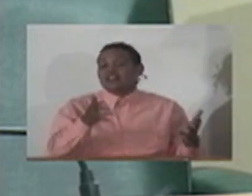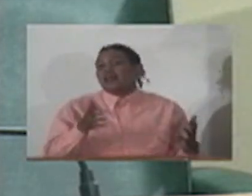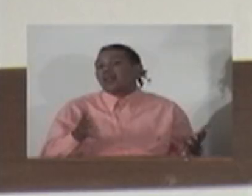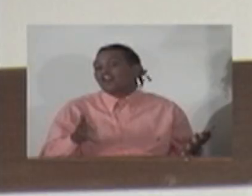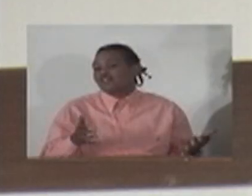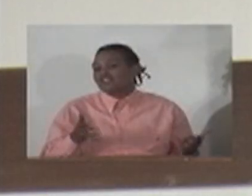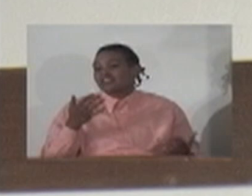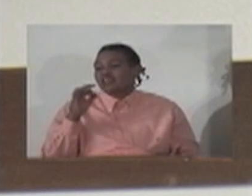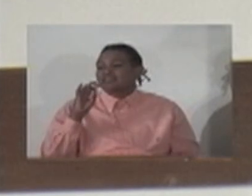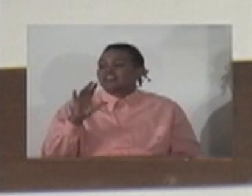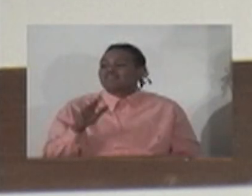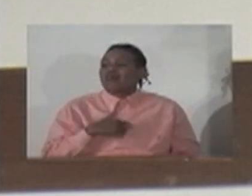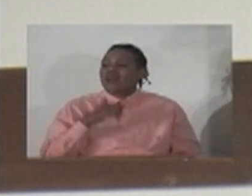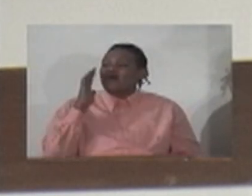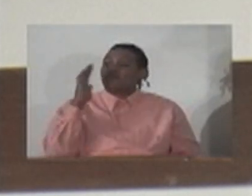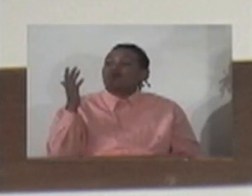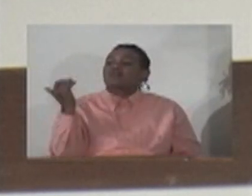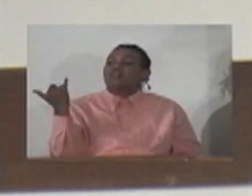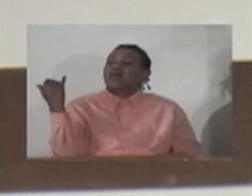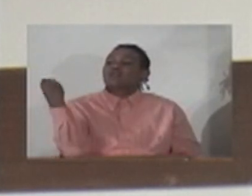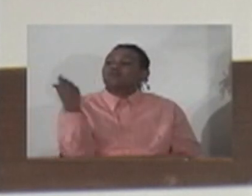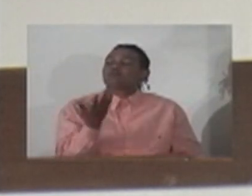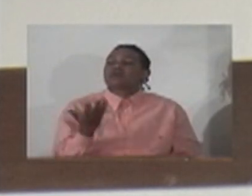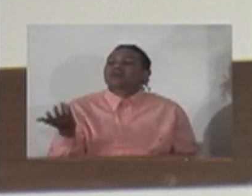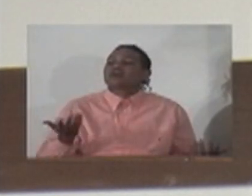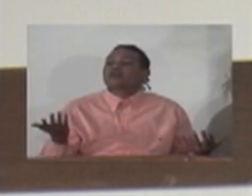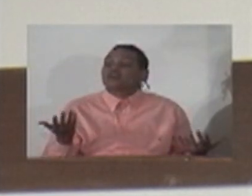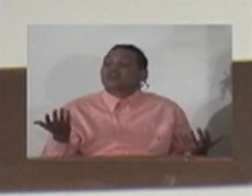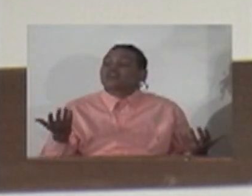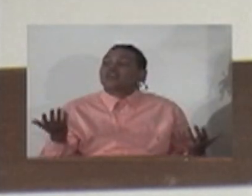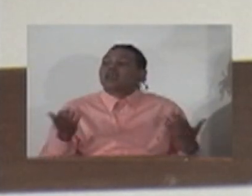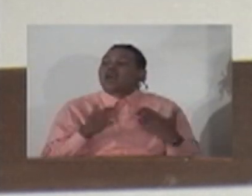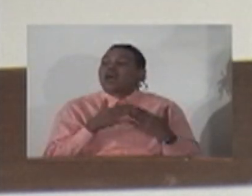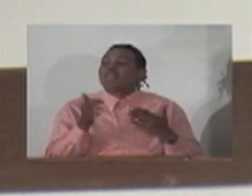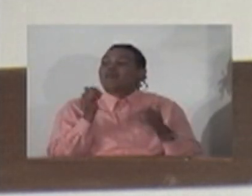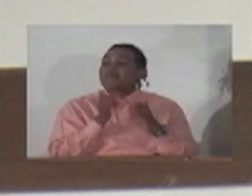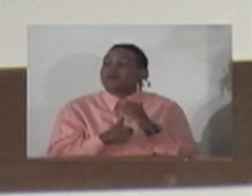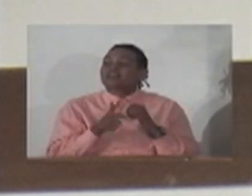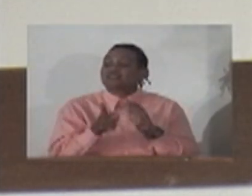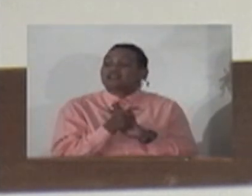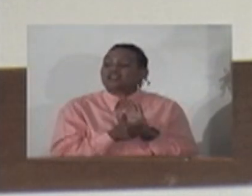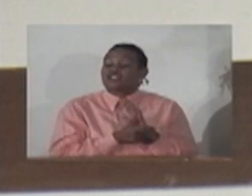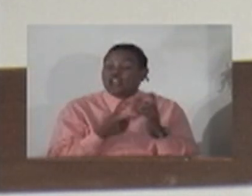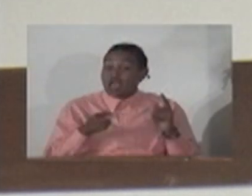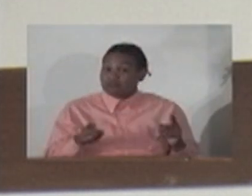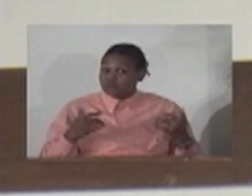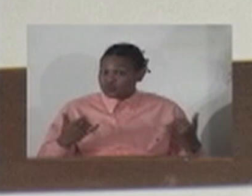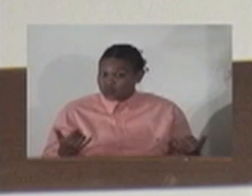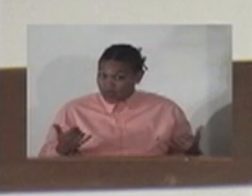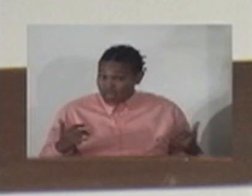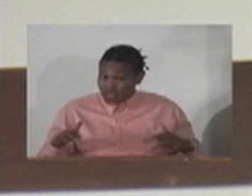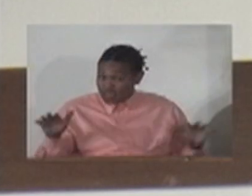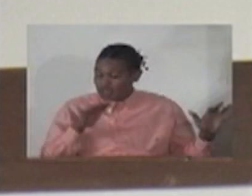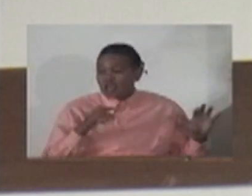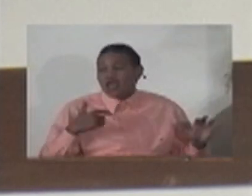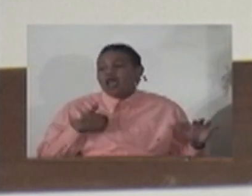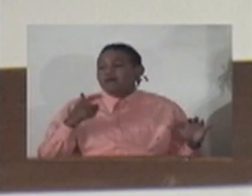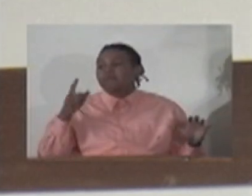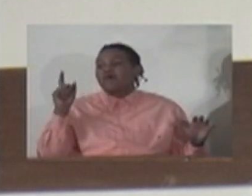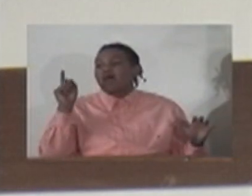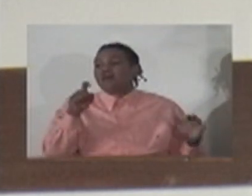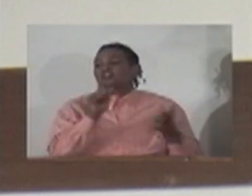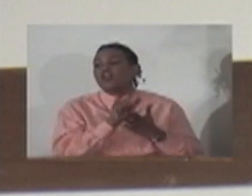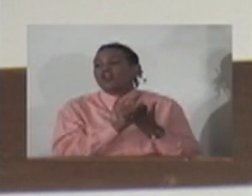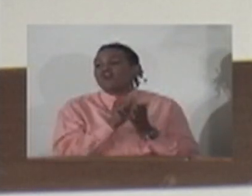there. But I would like to bring it, after we pass this legislation, Mr. Speaker, I have asked the